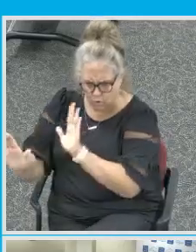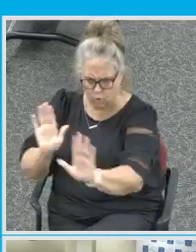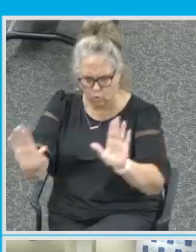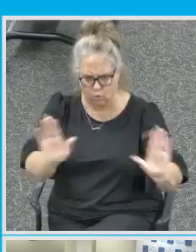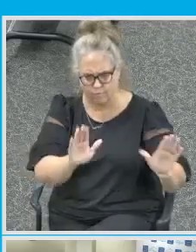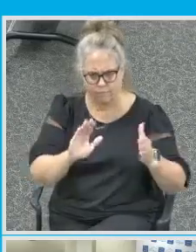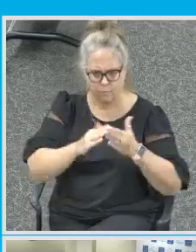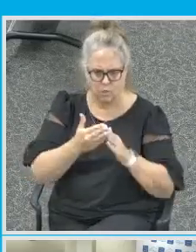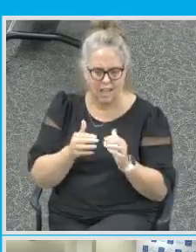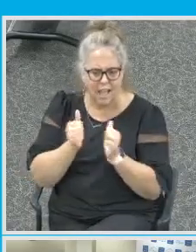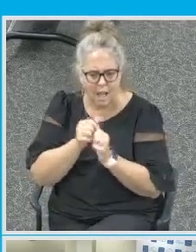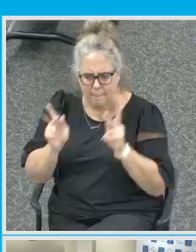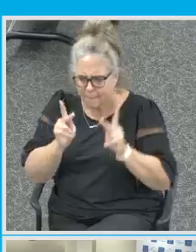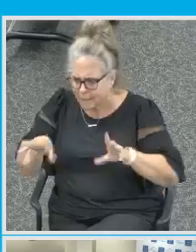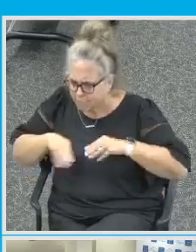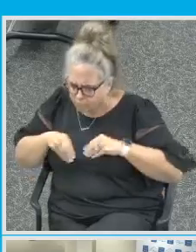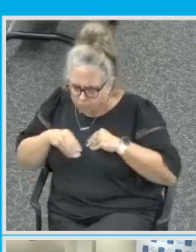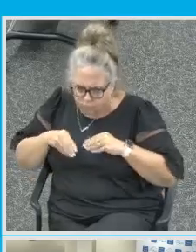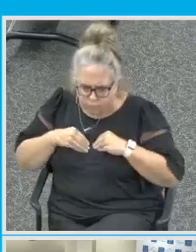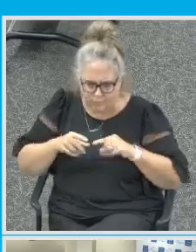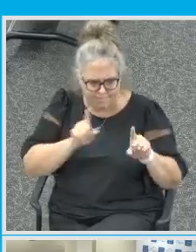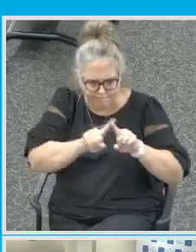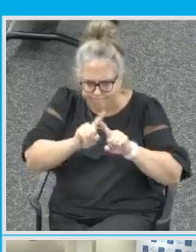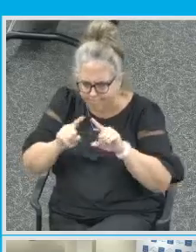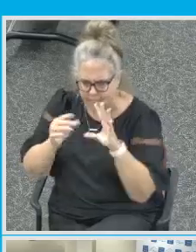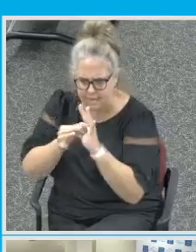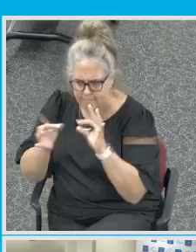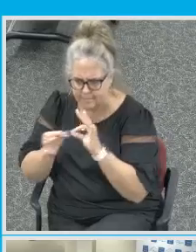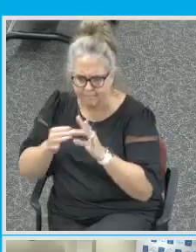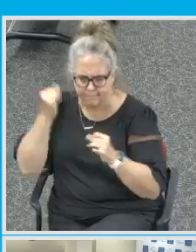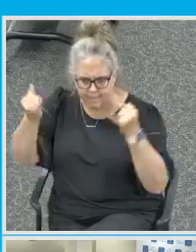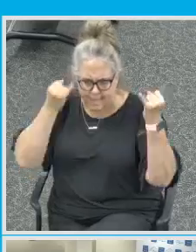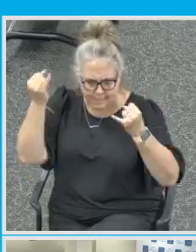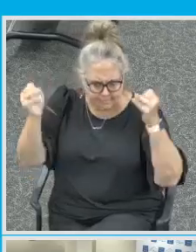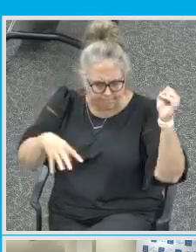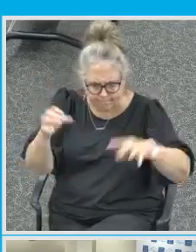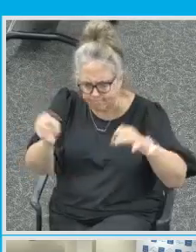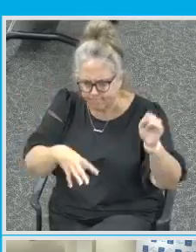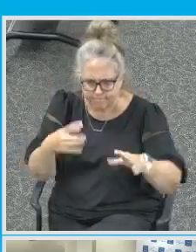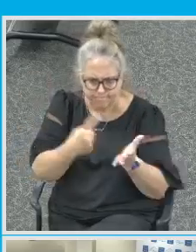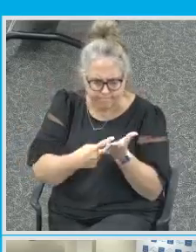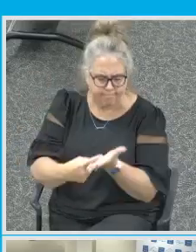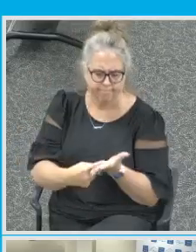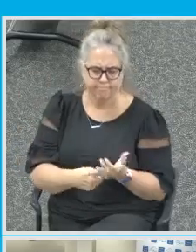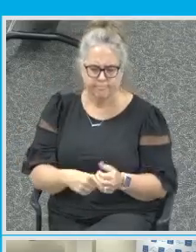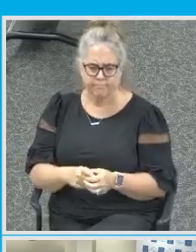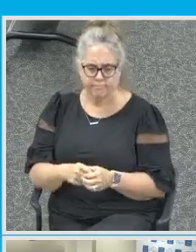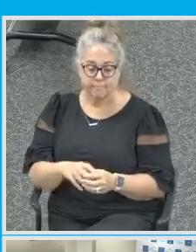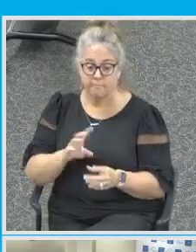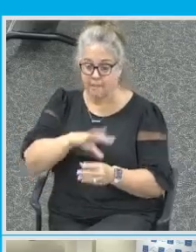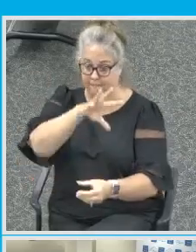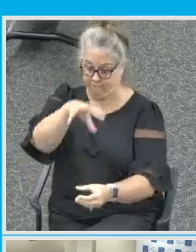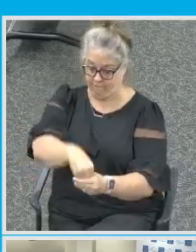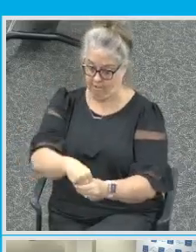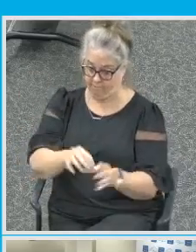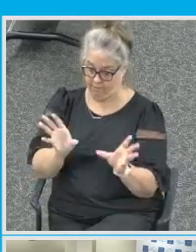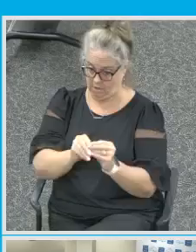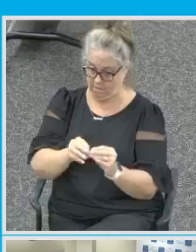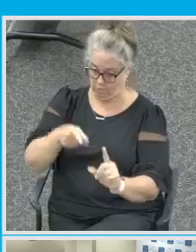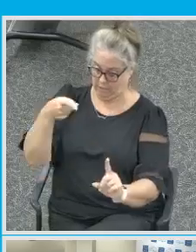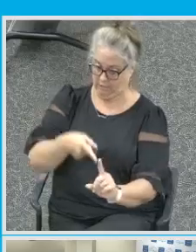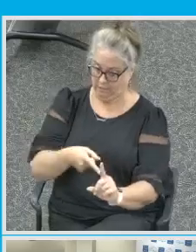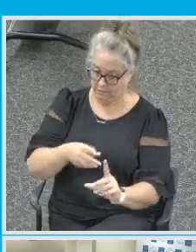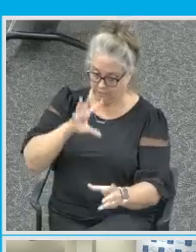very positive comments, but the being a part of the conference and being there with people from all around the country, sharing